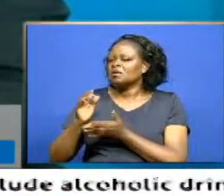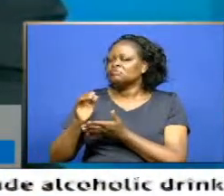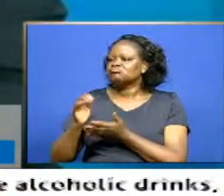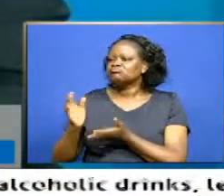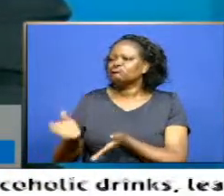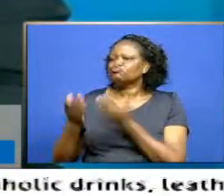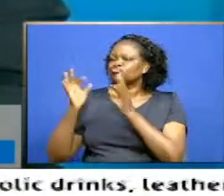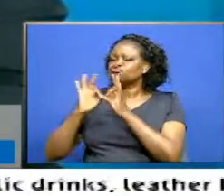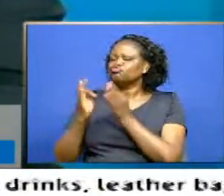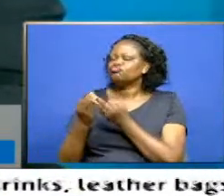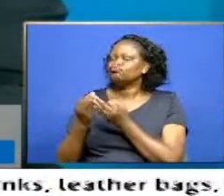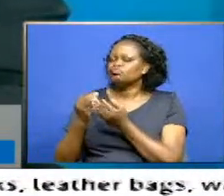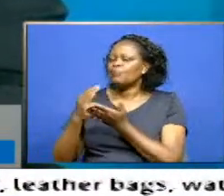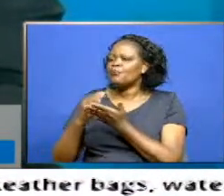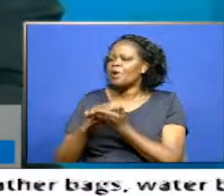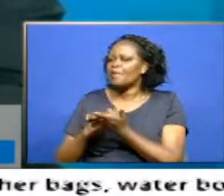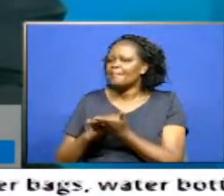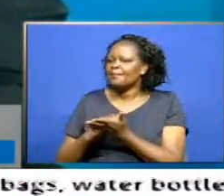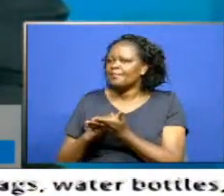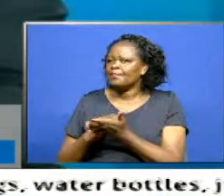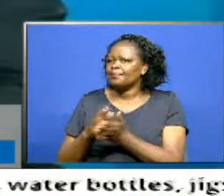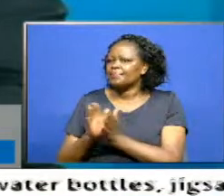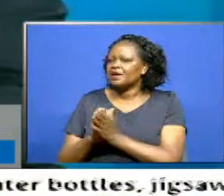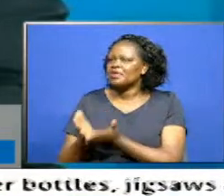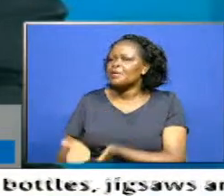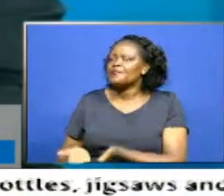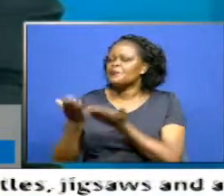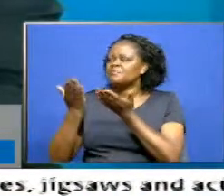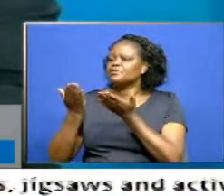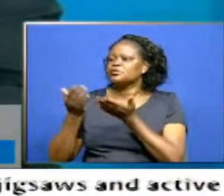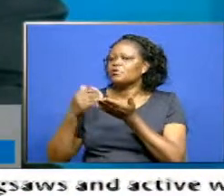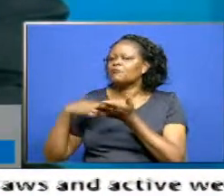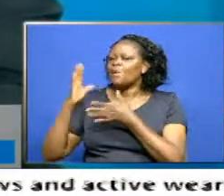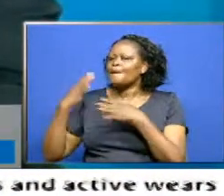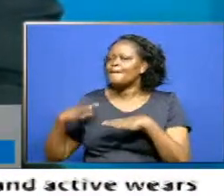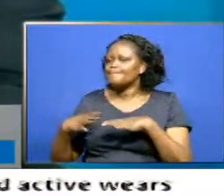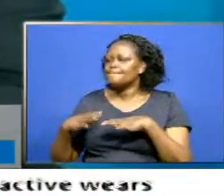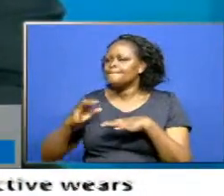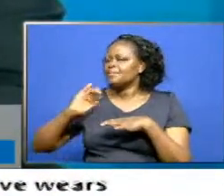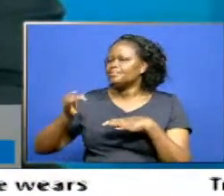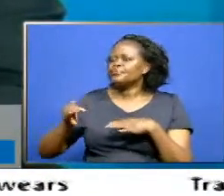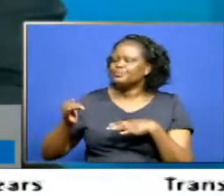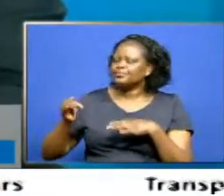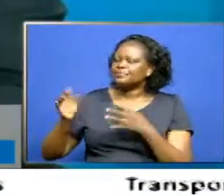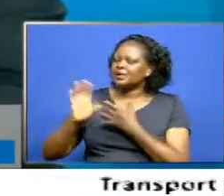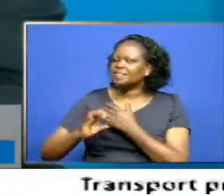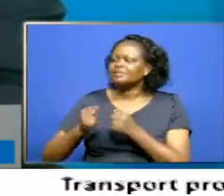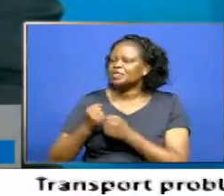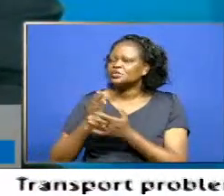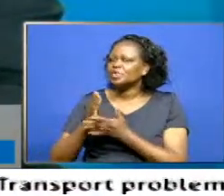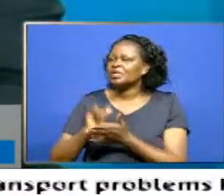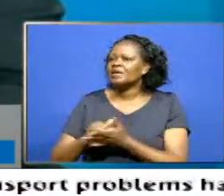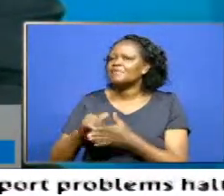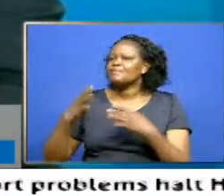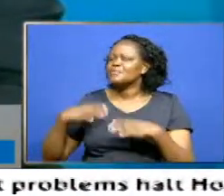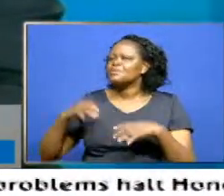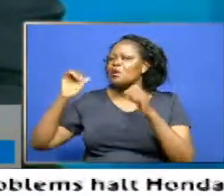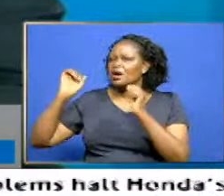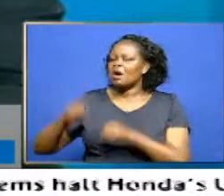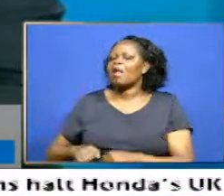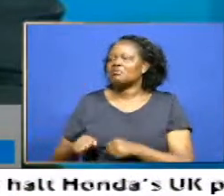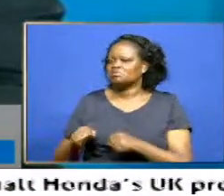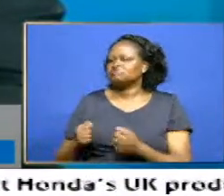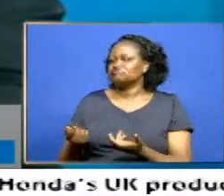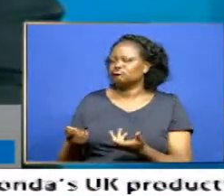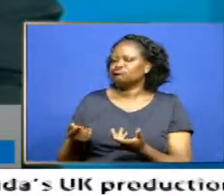like the Healthy Safety Net program, and scaling up to include more people in urban areas across the country to make sure that people are able to cope with the